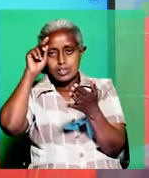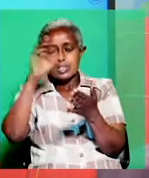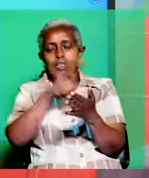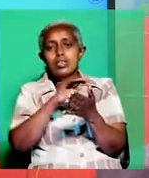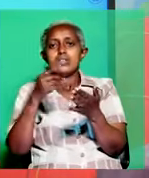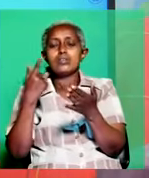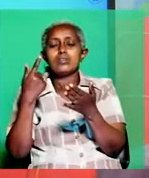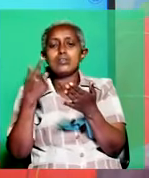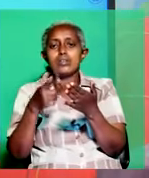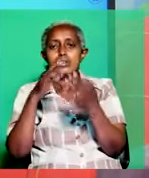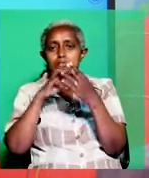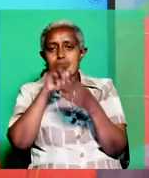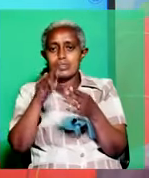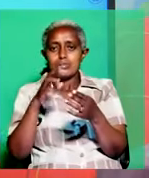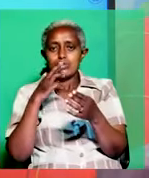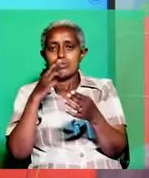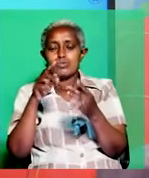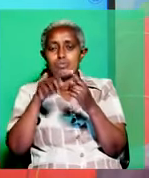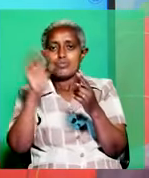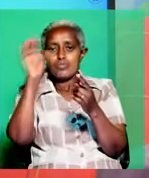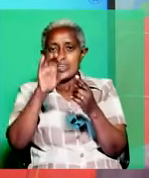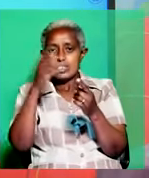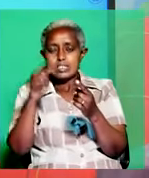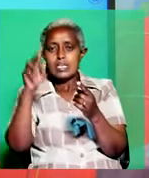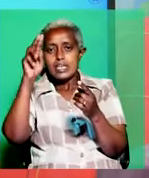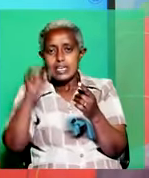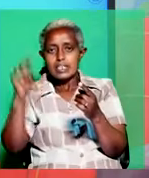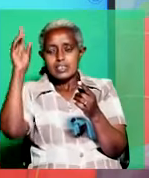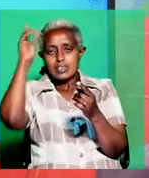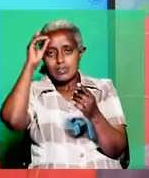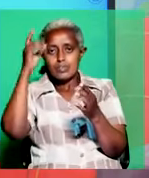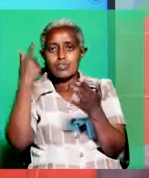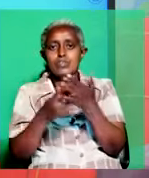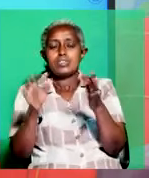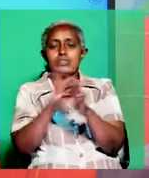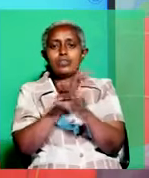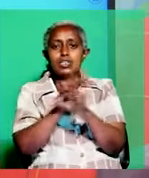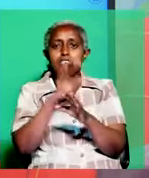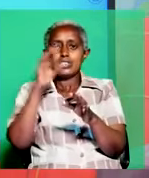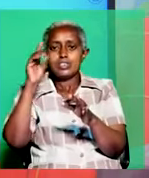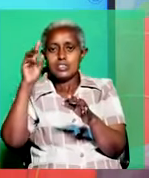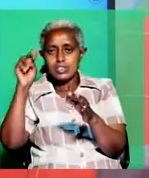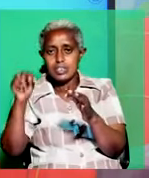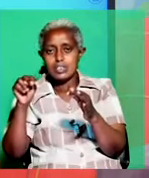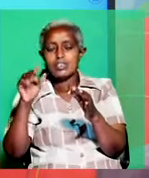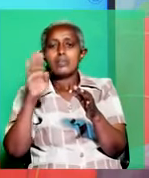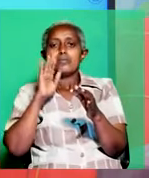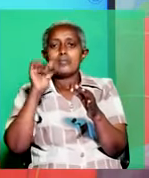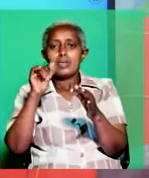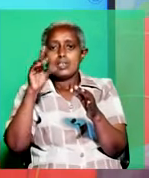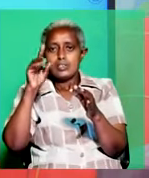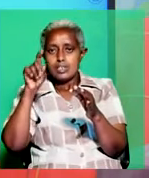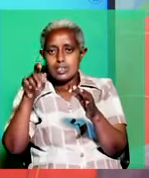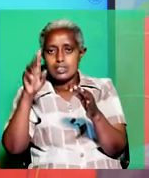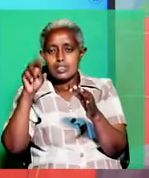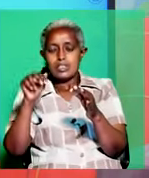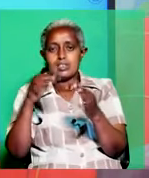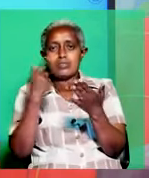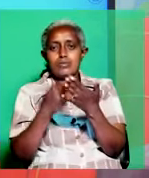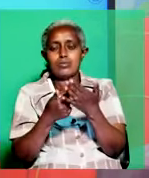are asked to find the nth derivative of this function, dn of fx by dxn.